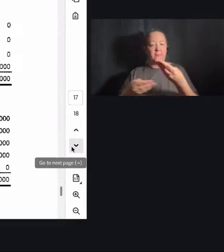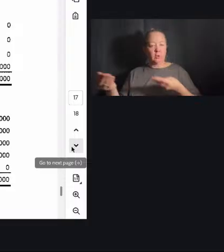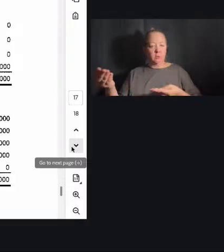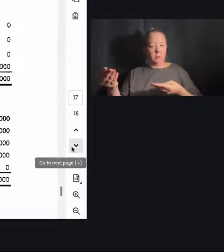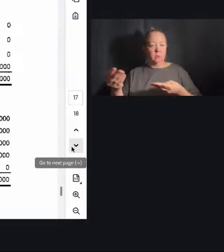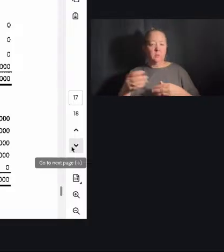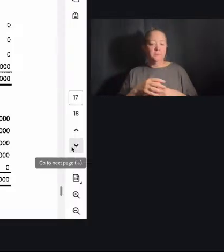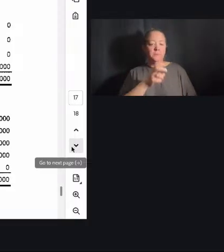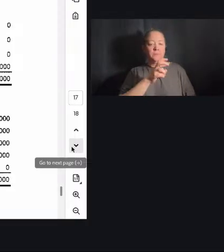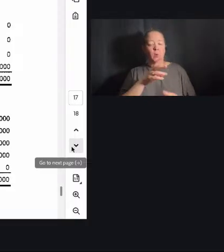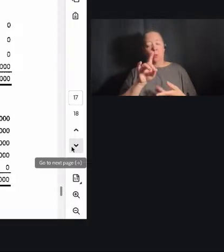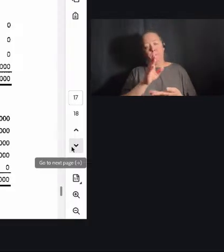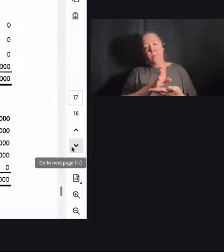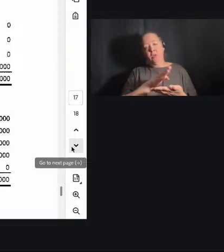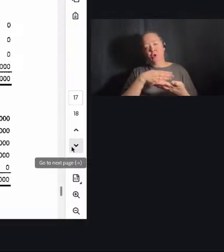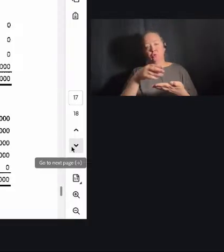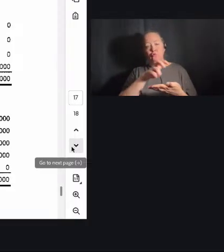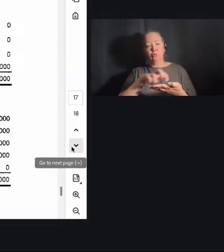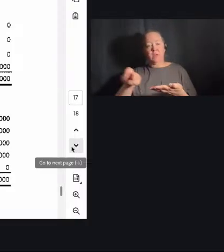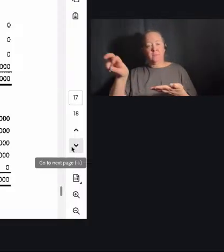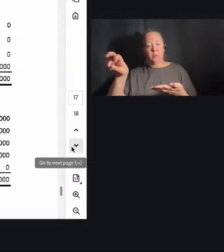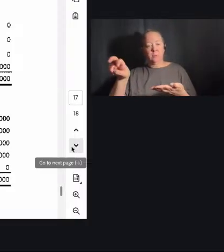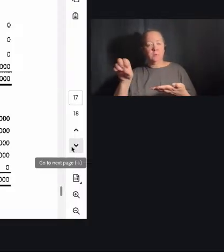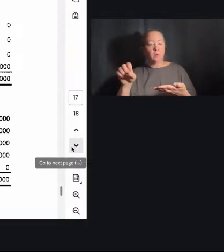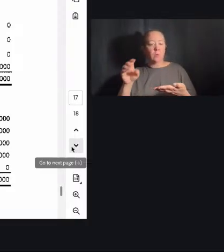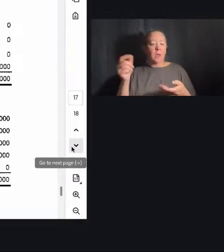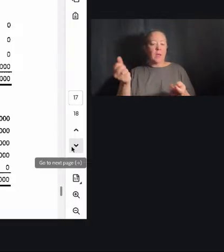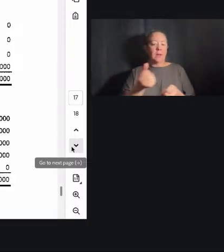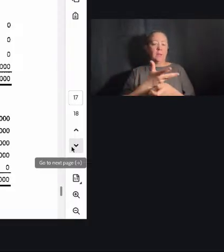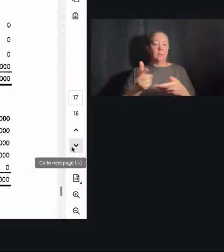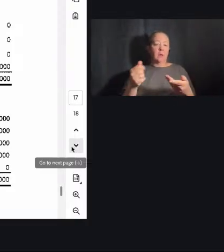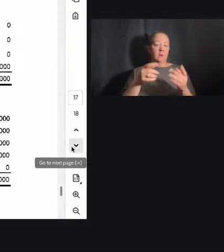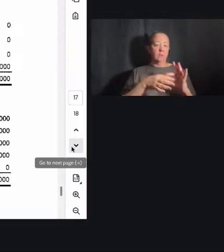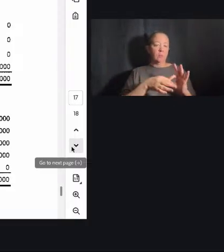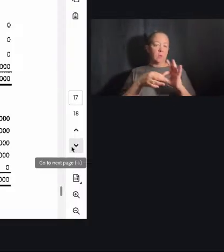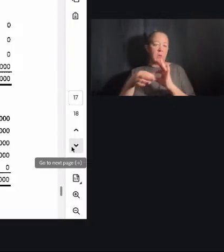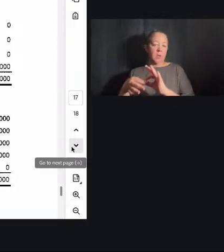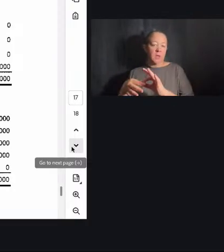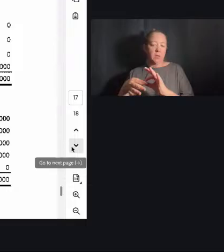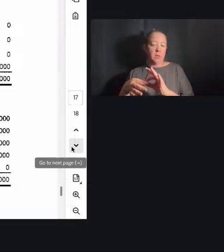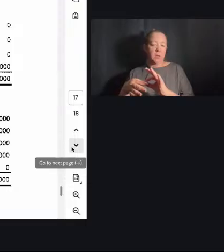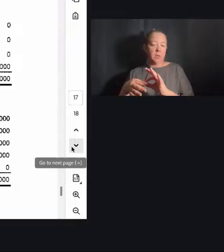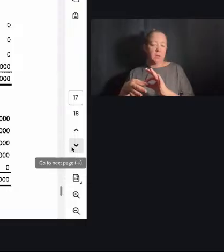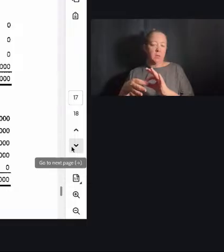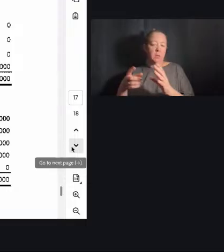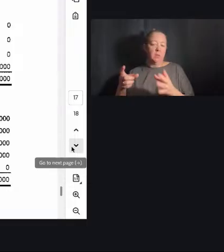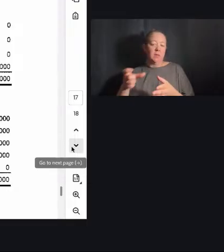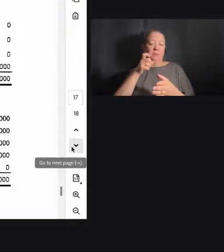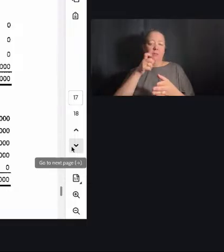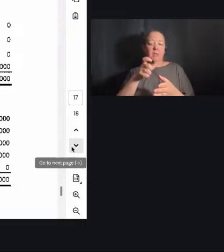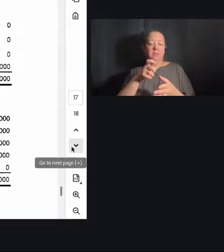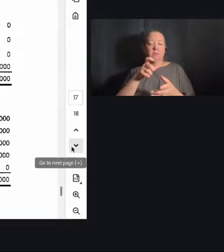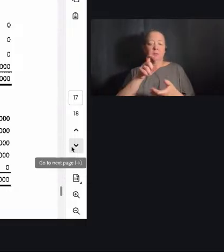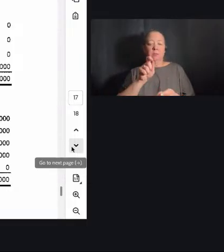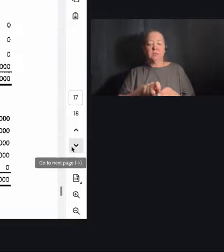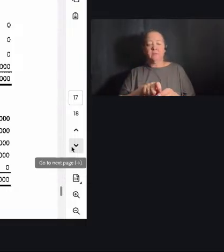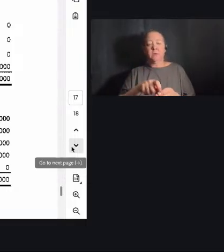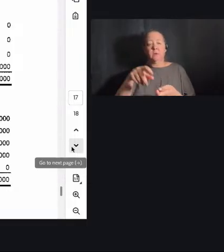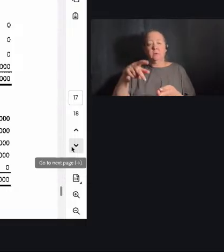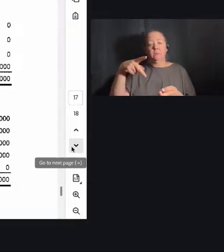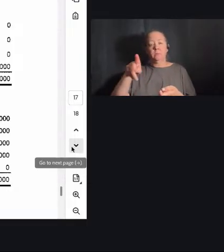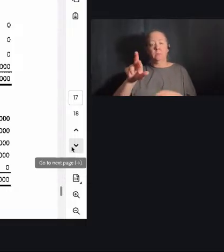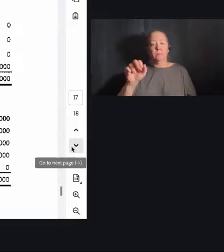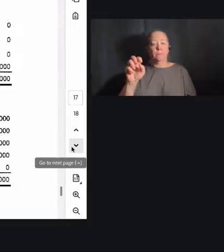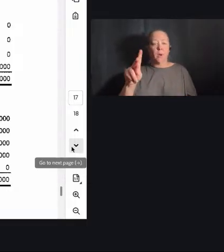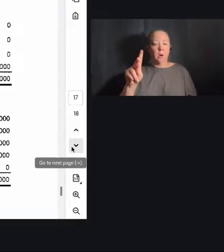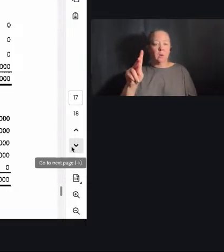Everything related to, parks that comes up that is not park tools or equipment as well.